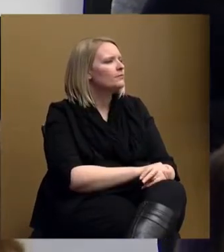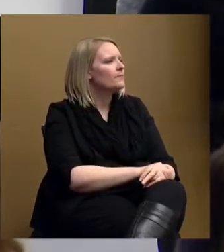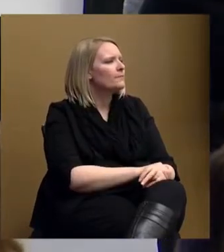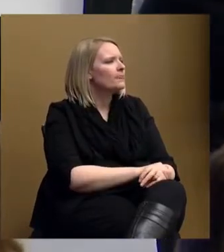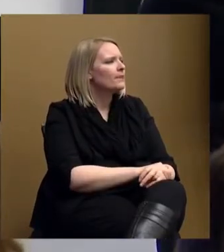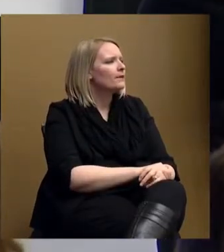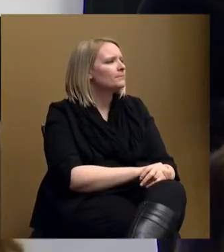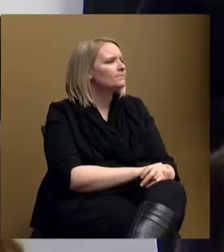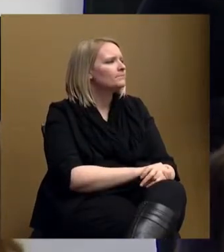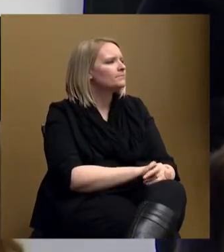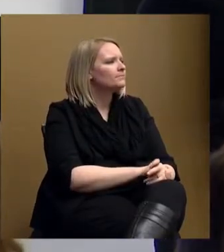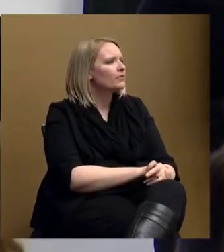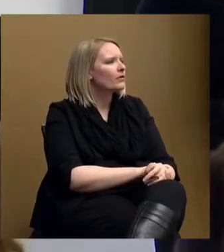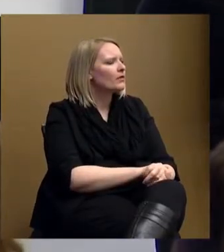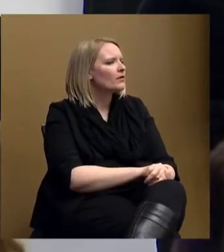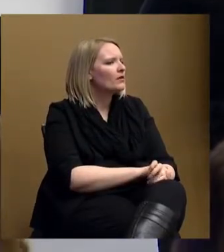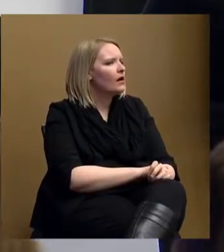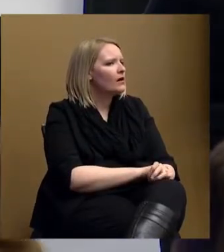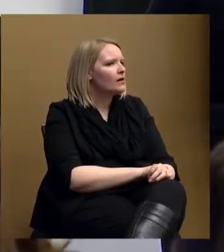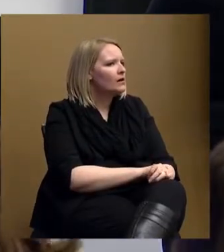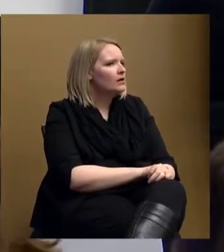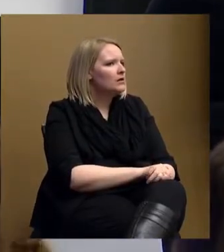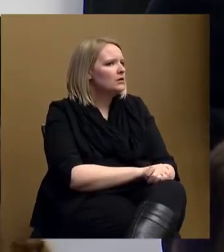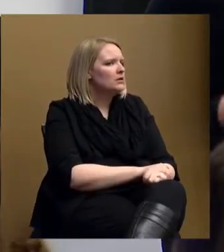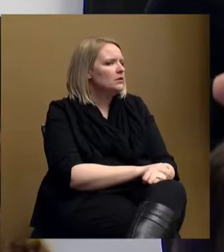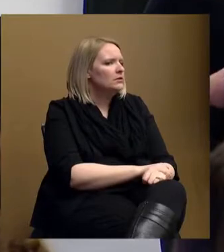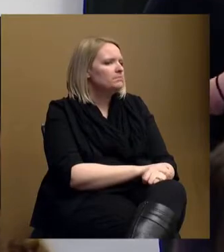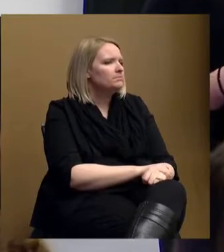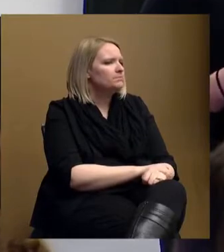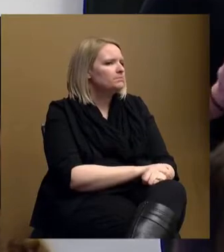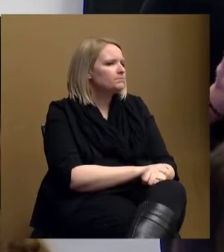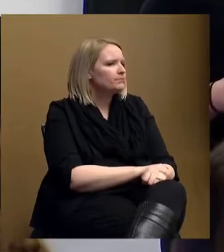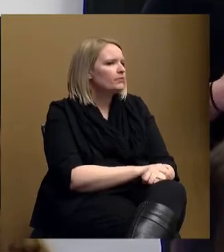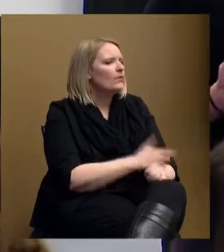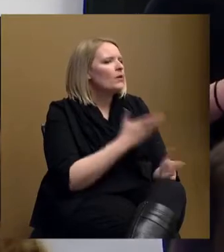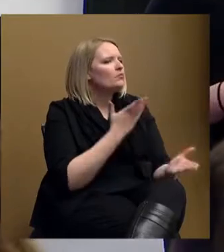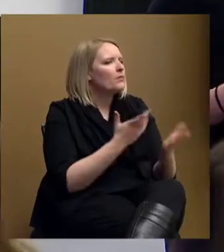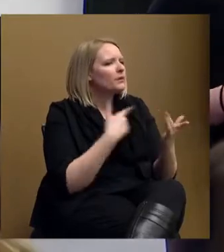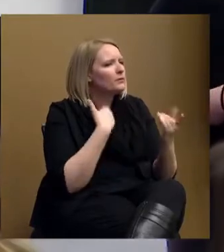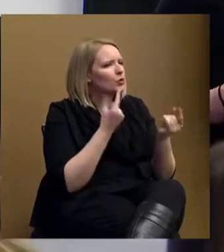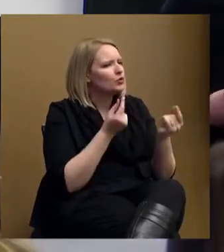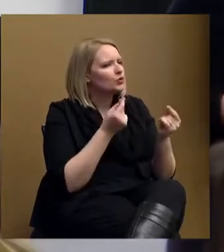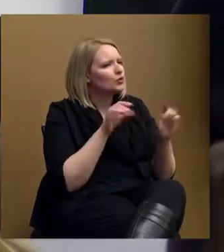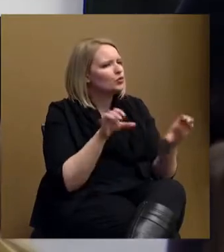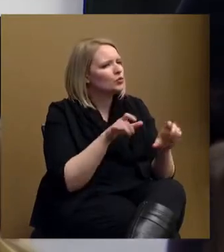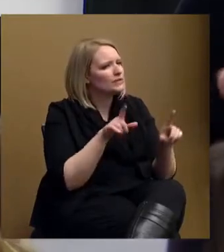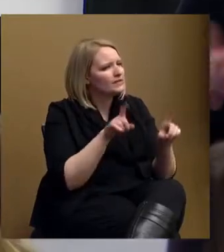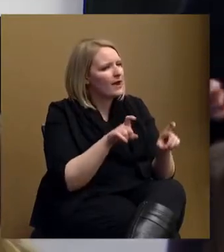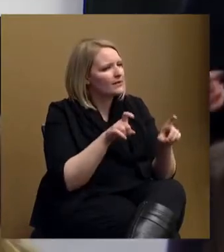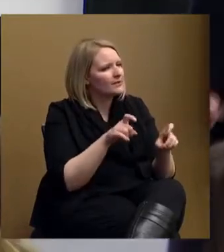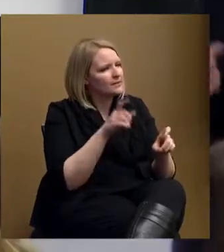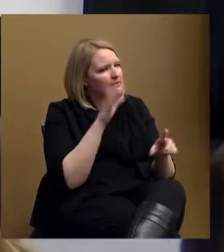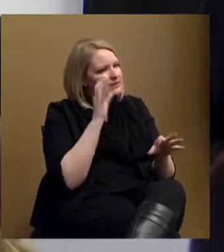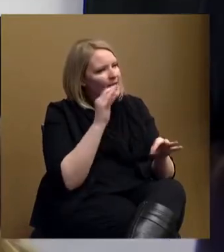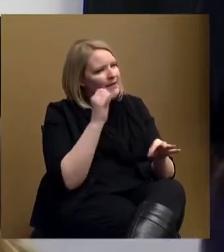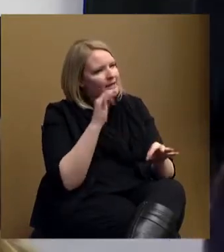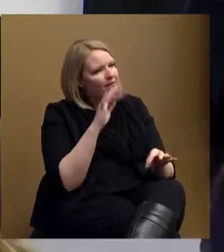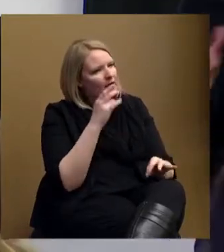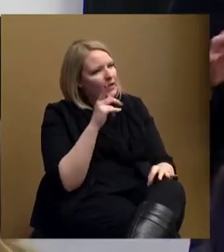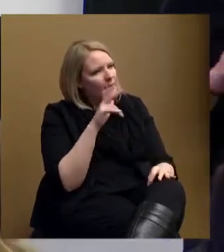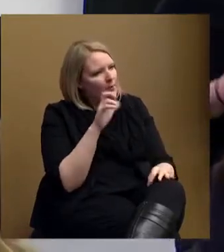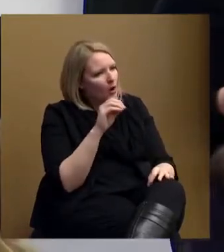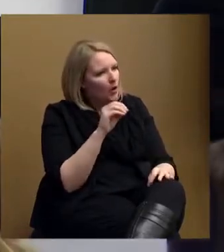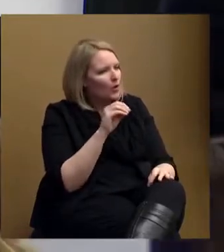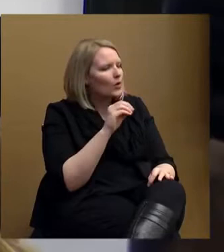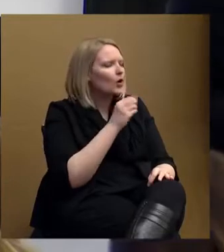Right. So I'm thinking what I would probably do is to do some tests so I could determine whether or not it's hypo or hyper,